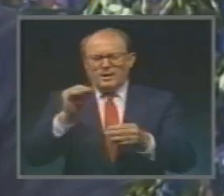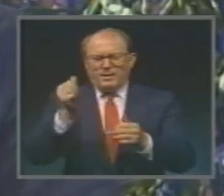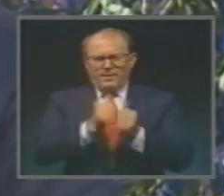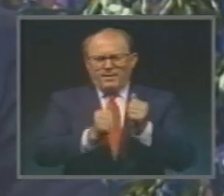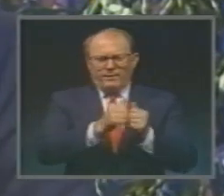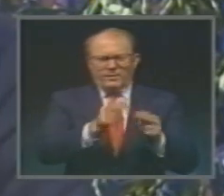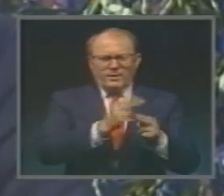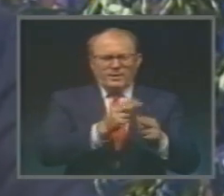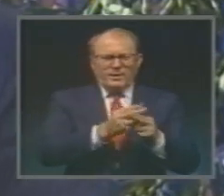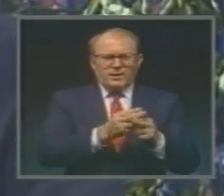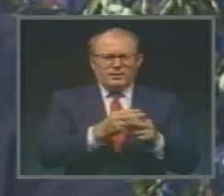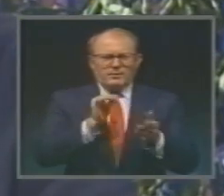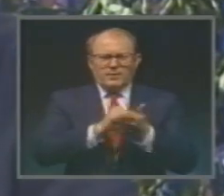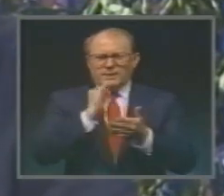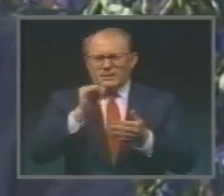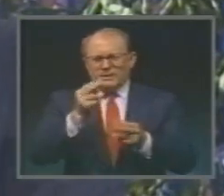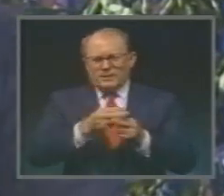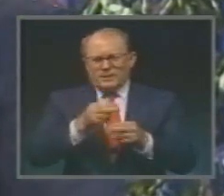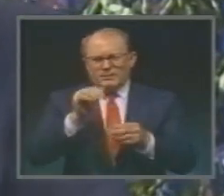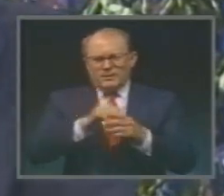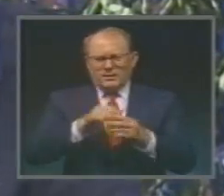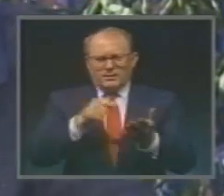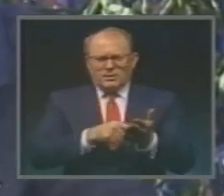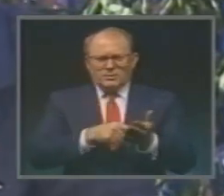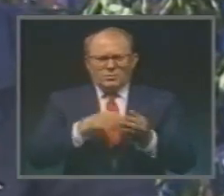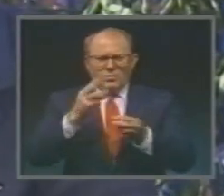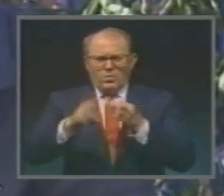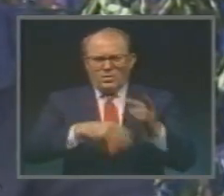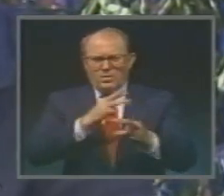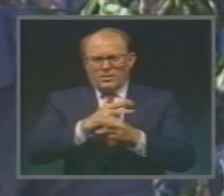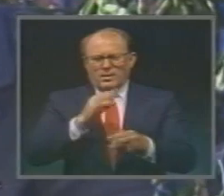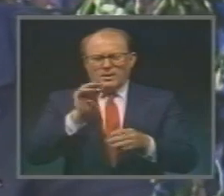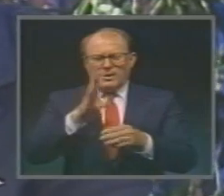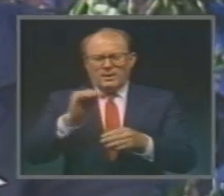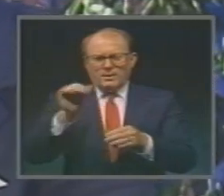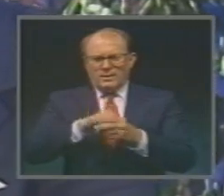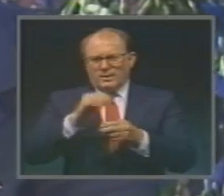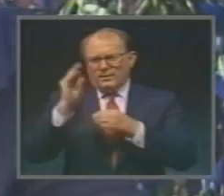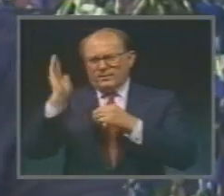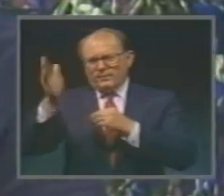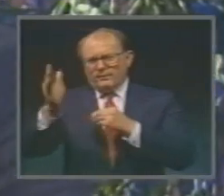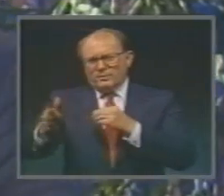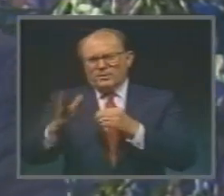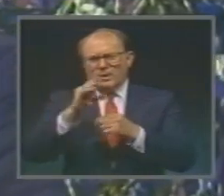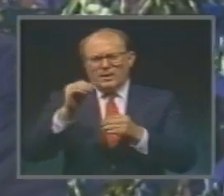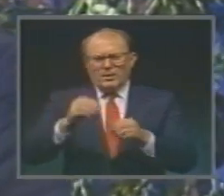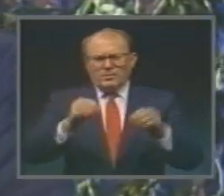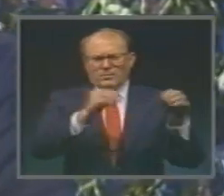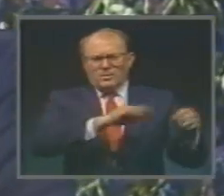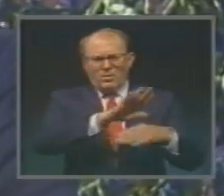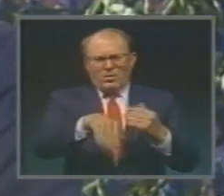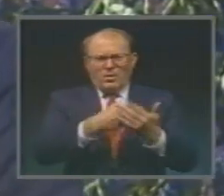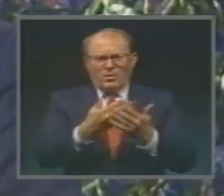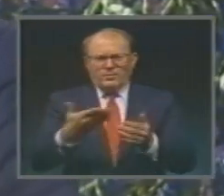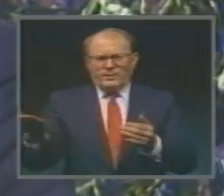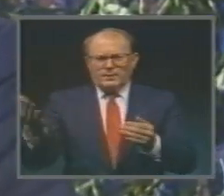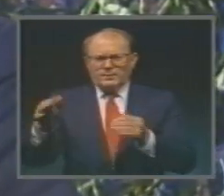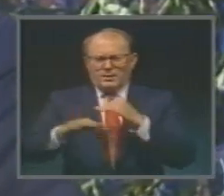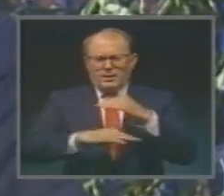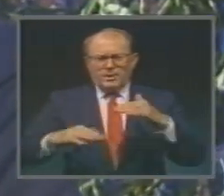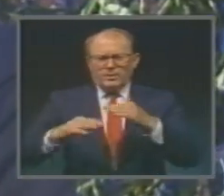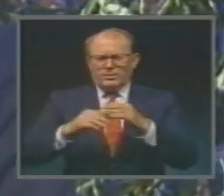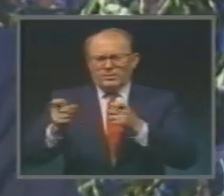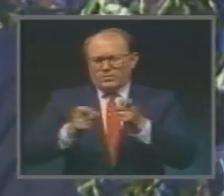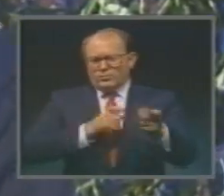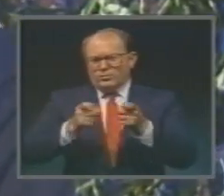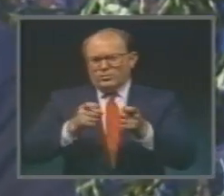named, not only in this world, but in that which is to come, and hath put all things under his feet and gave him to be head